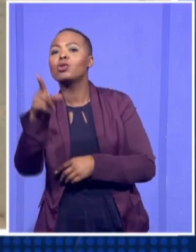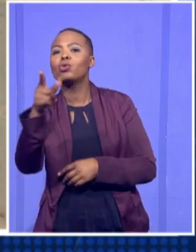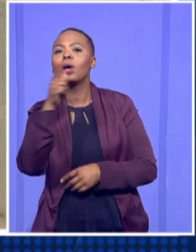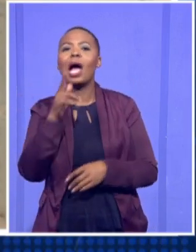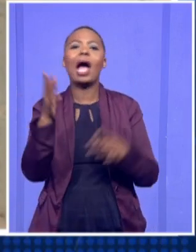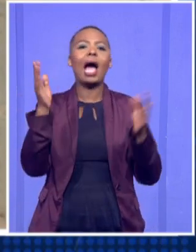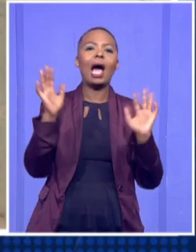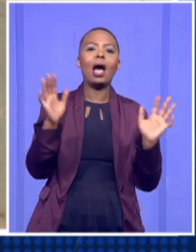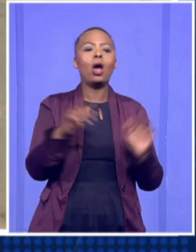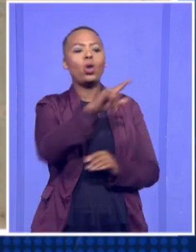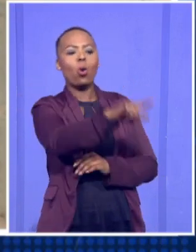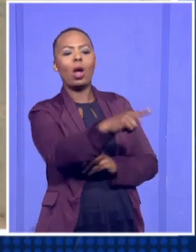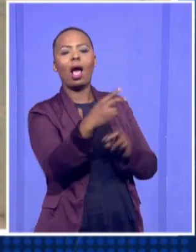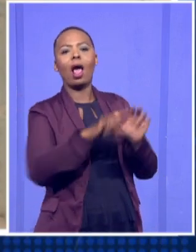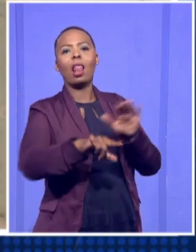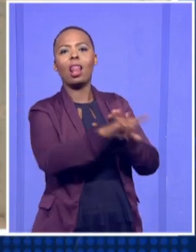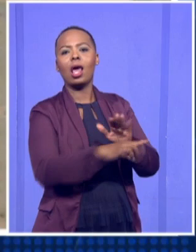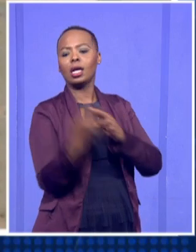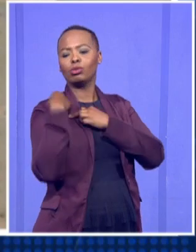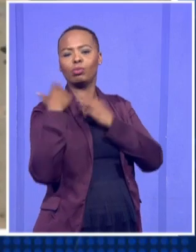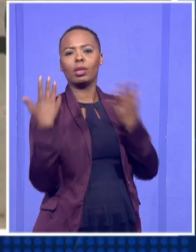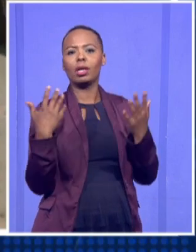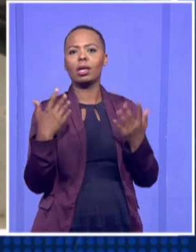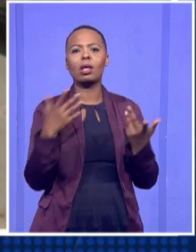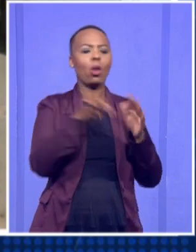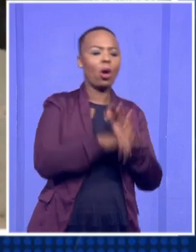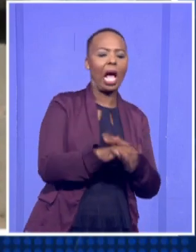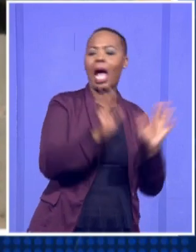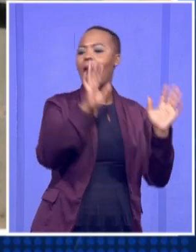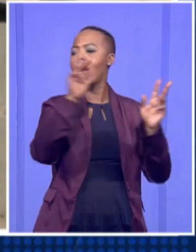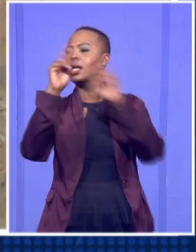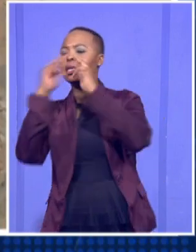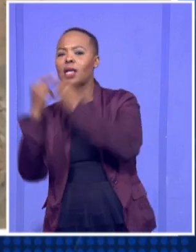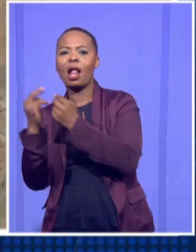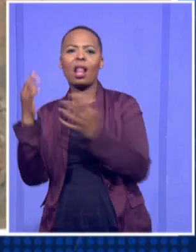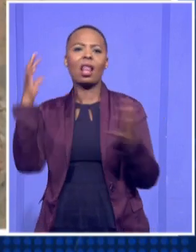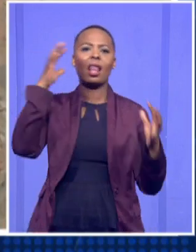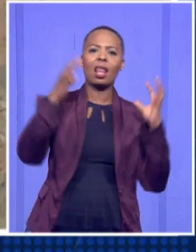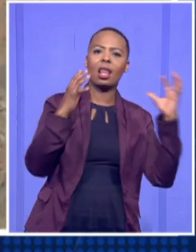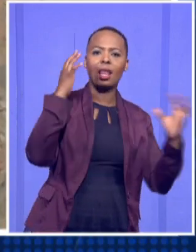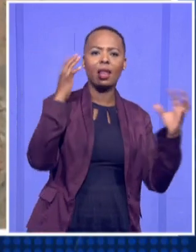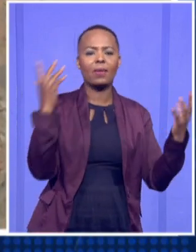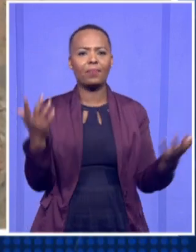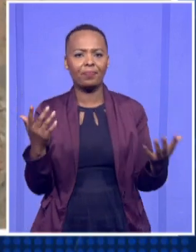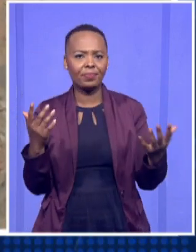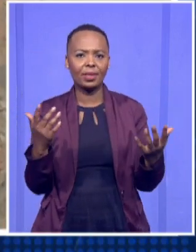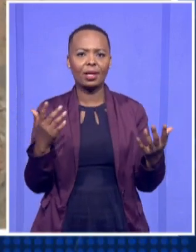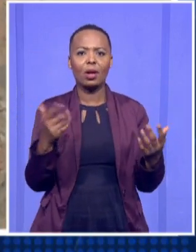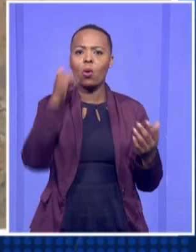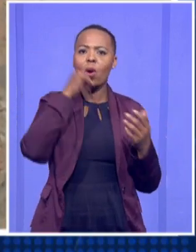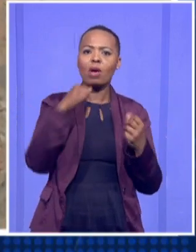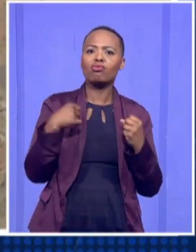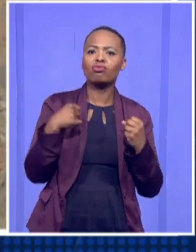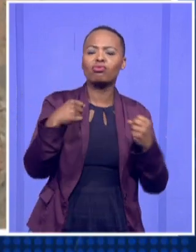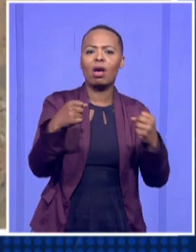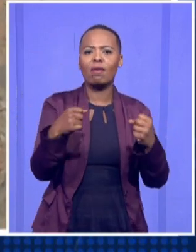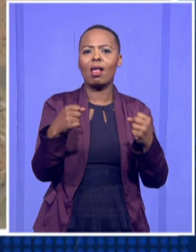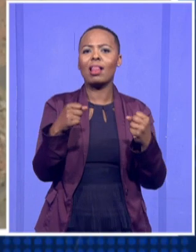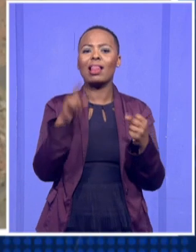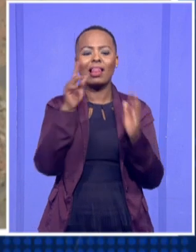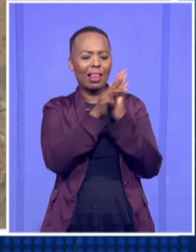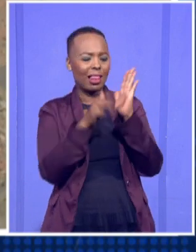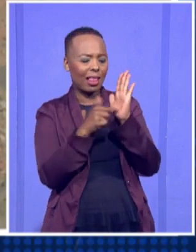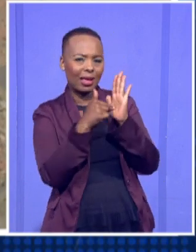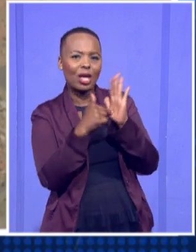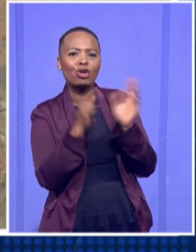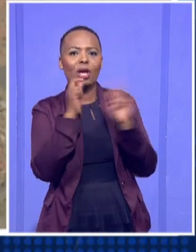in South Africa, the jurisdiction of a road while you travel along it can change. So if you look, for example,